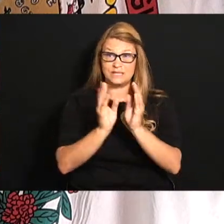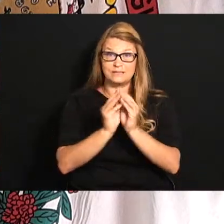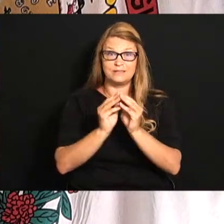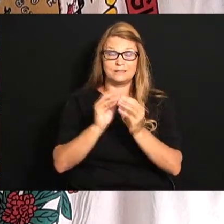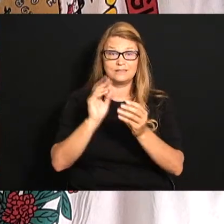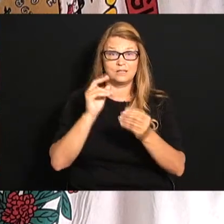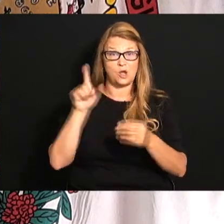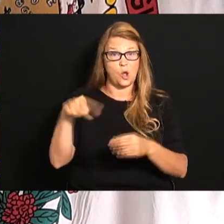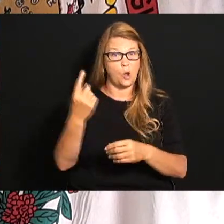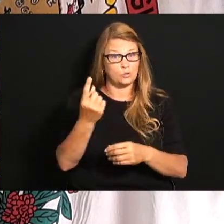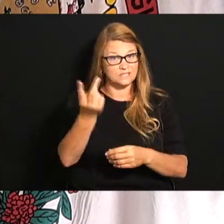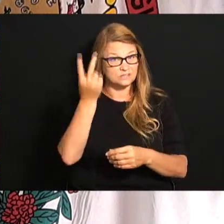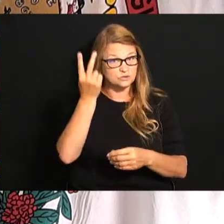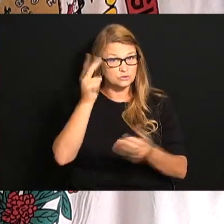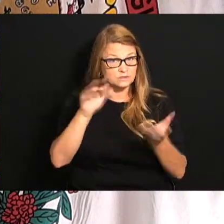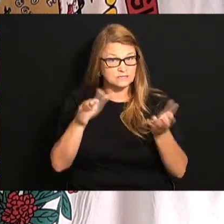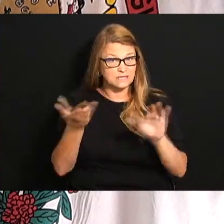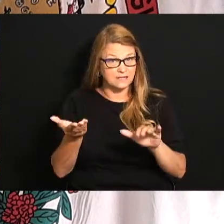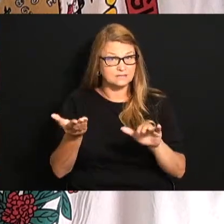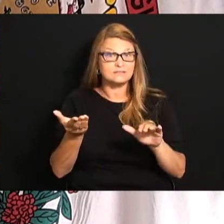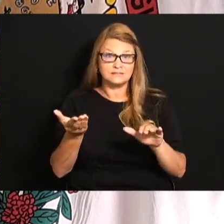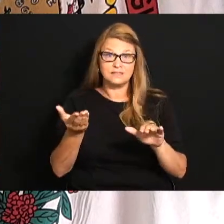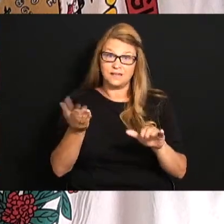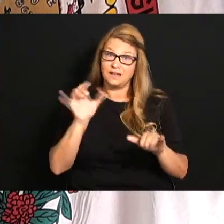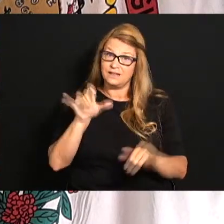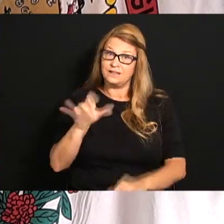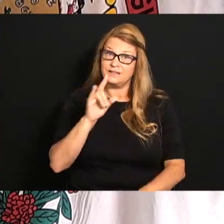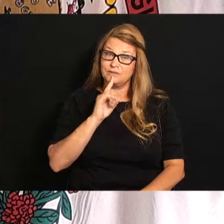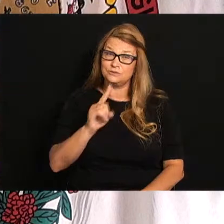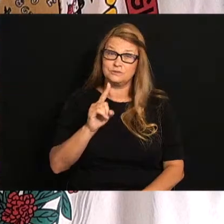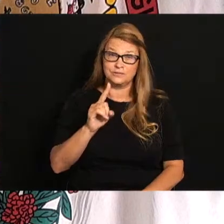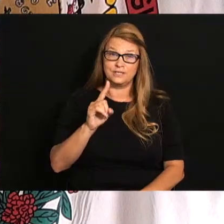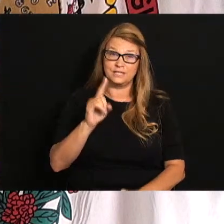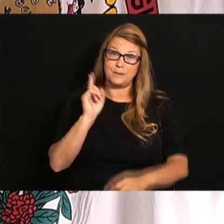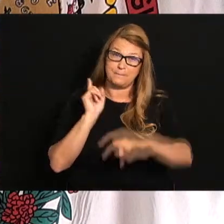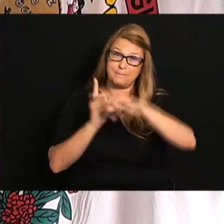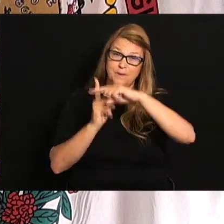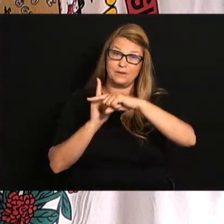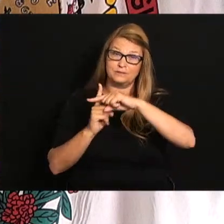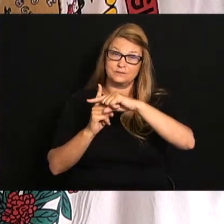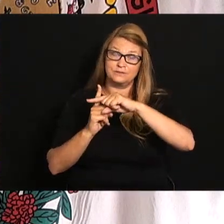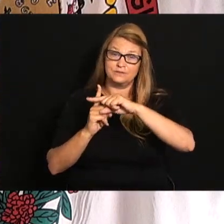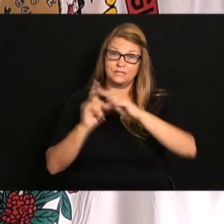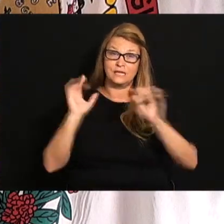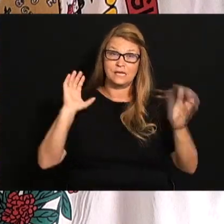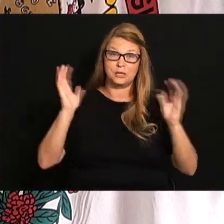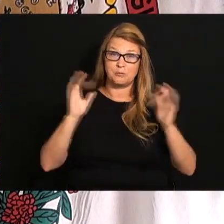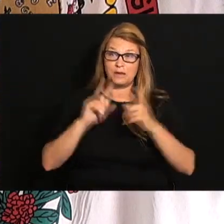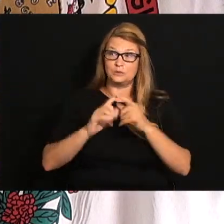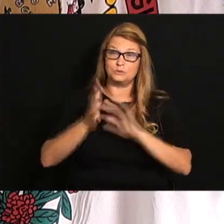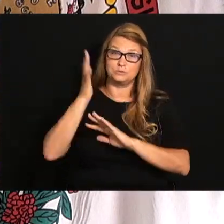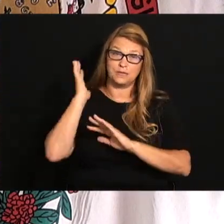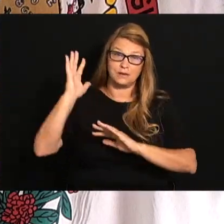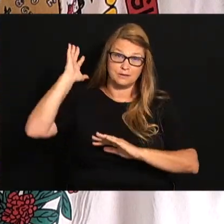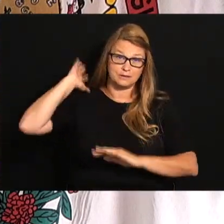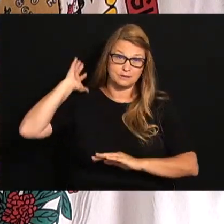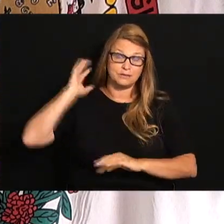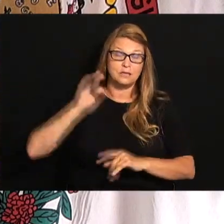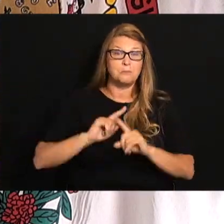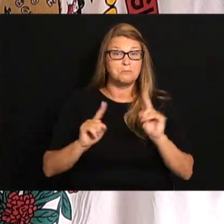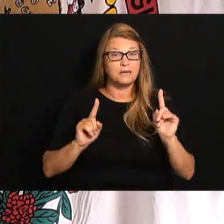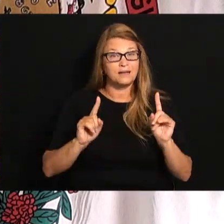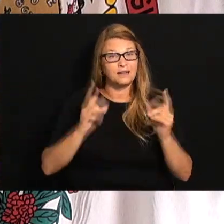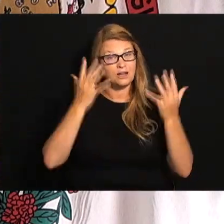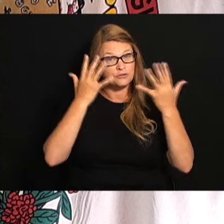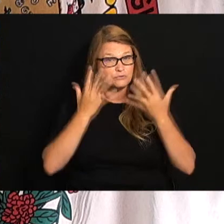only have 2 additional deaths. That's surely a positive sign compared to where we've been. Unfortunately,